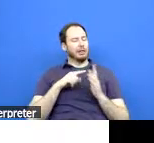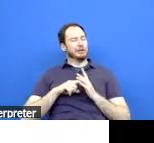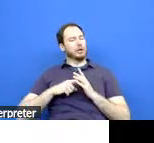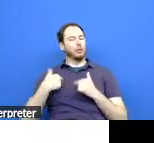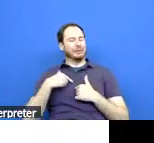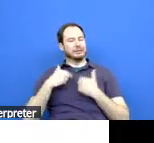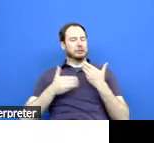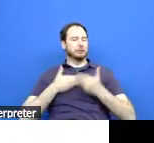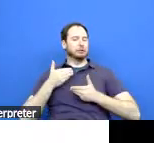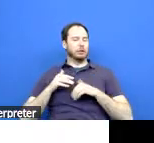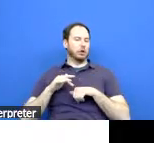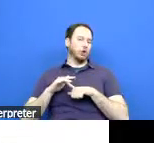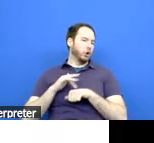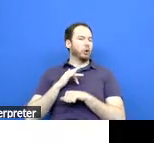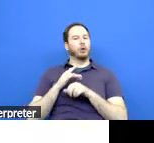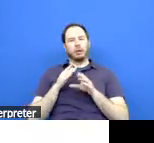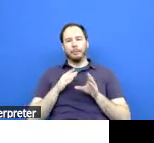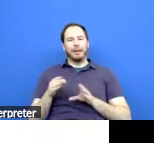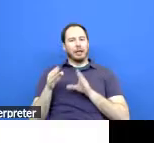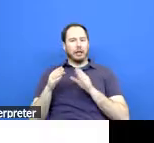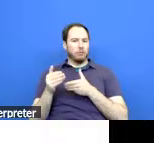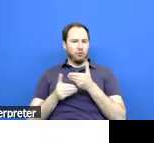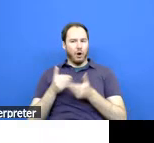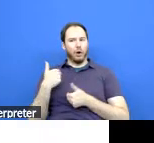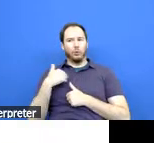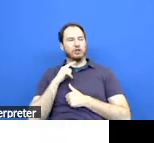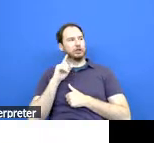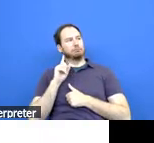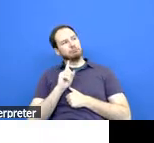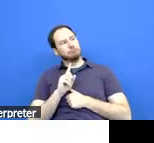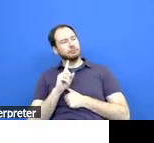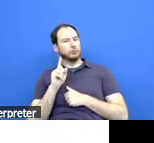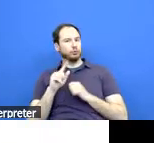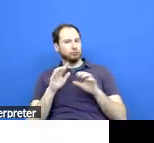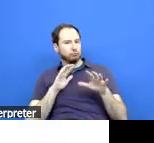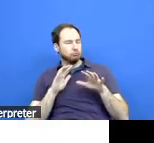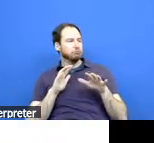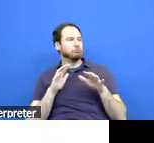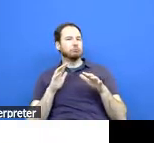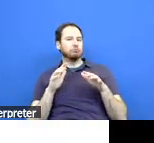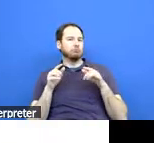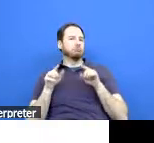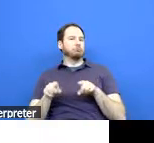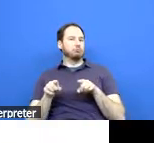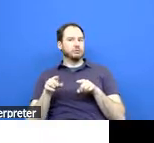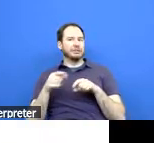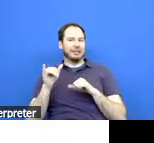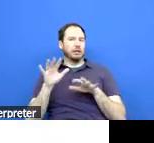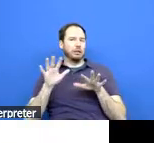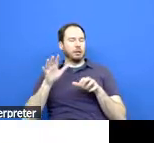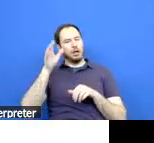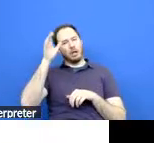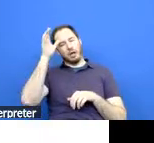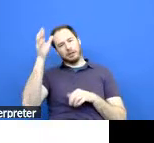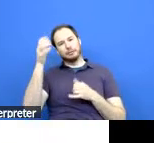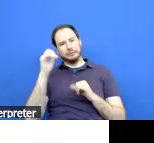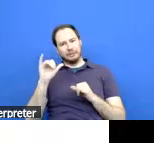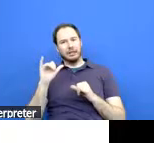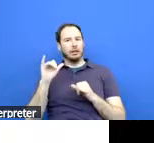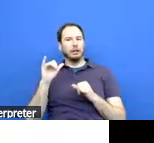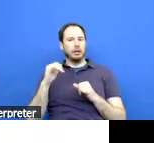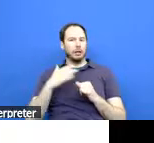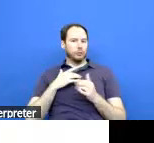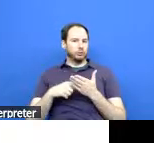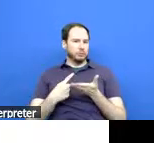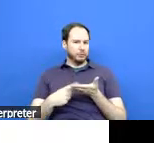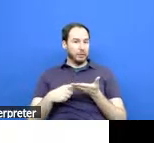still pretty early on in the project as well. Obviously, we're kind of just still in this conceptual site layout change, and then obviously if